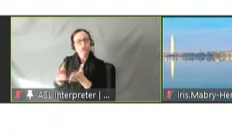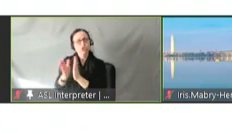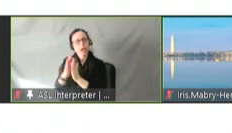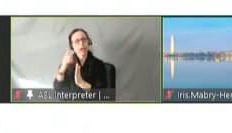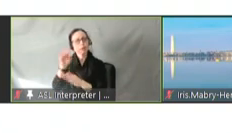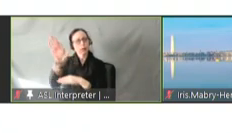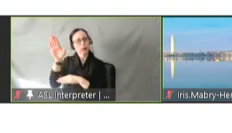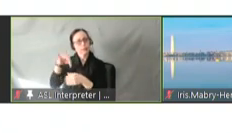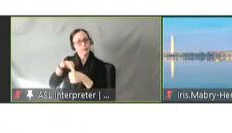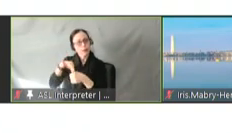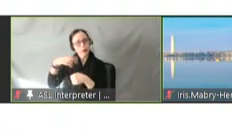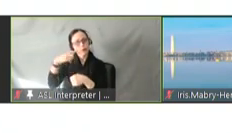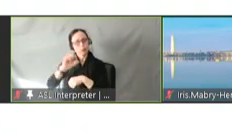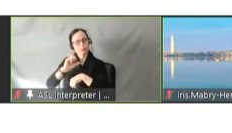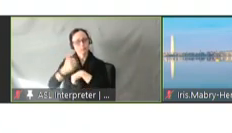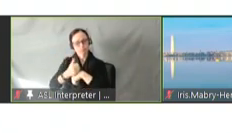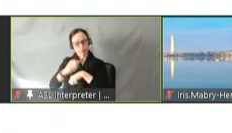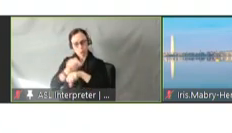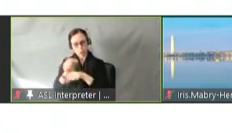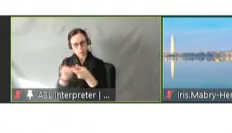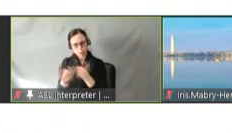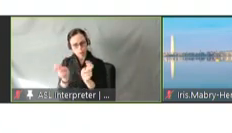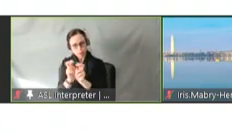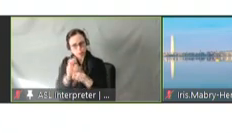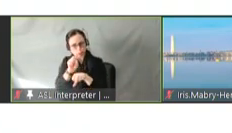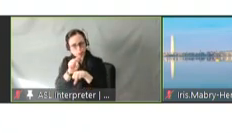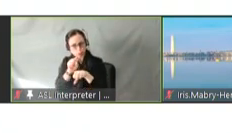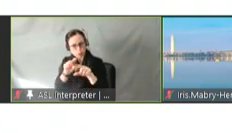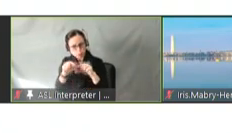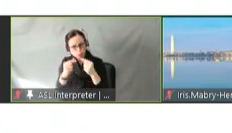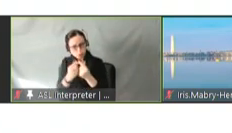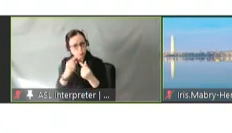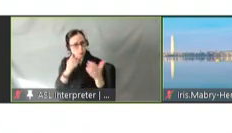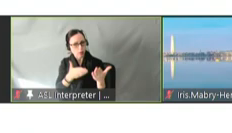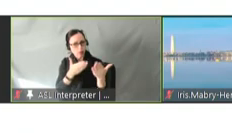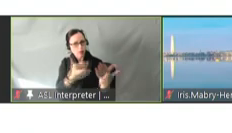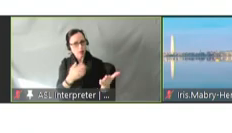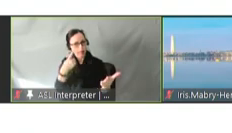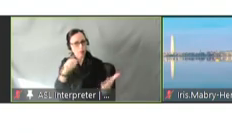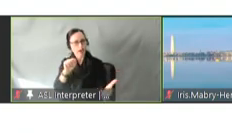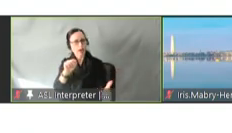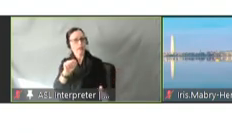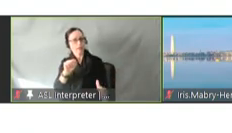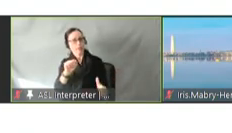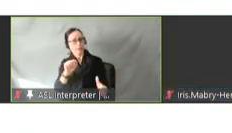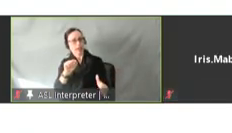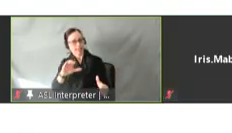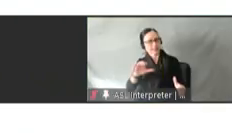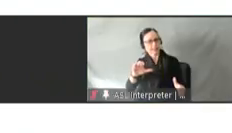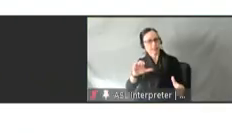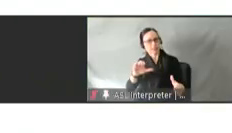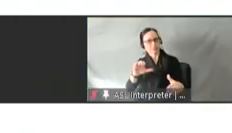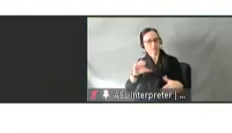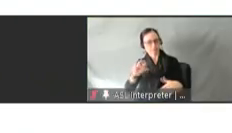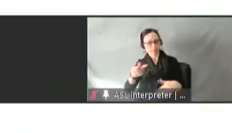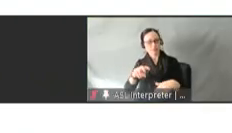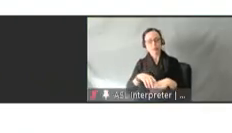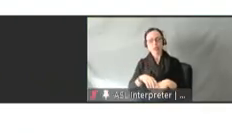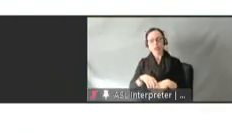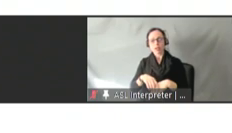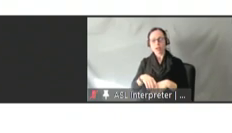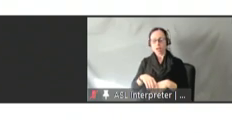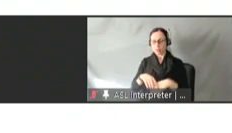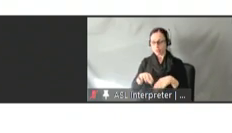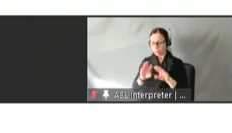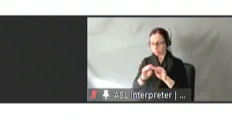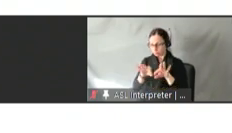form a work group to discuss this issue and make recommendations to the ACCV. A brief discussion among the ACCV members clarified the purpose